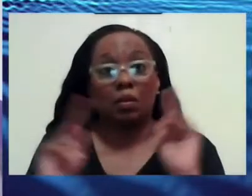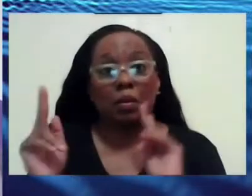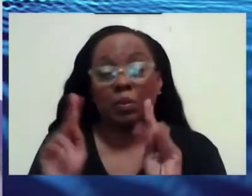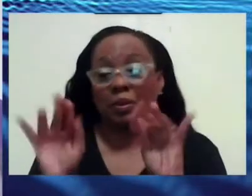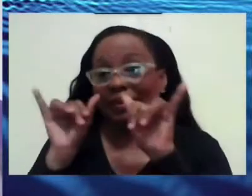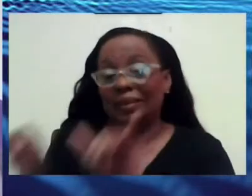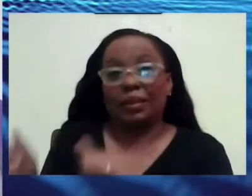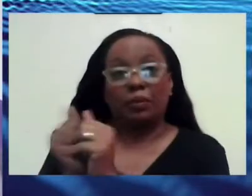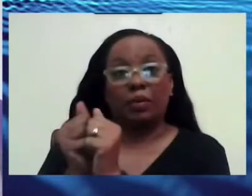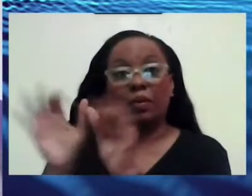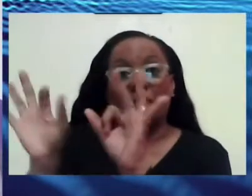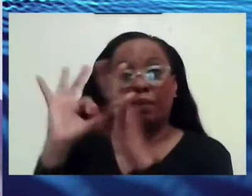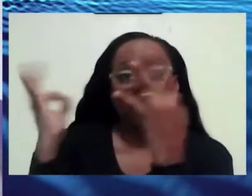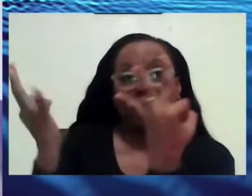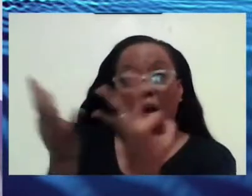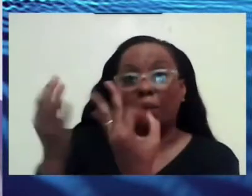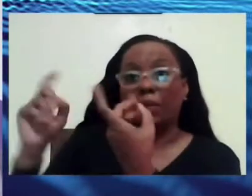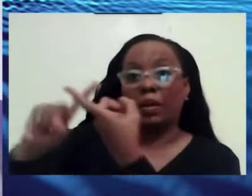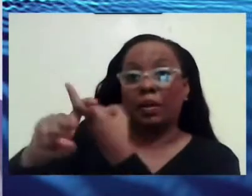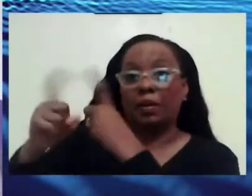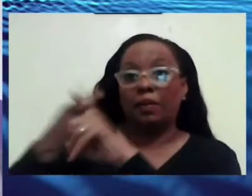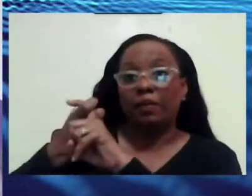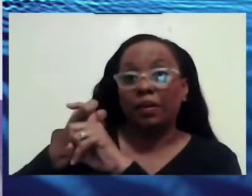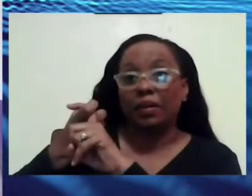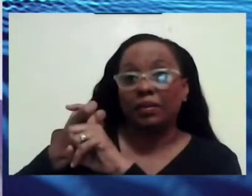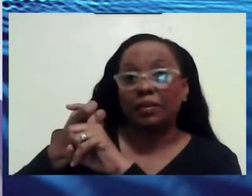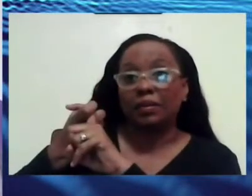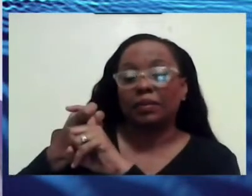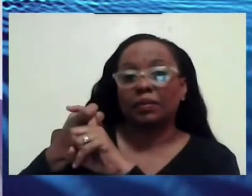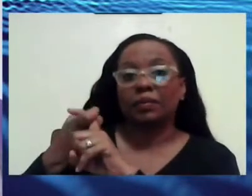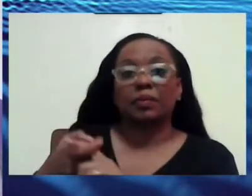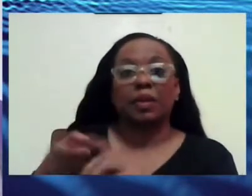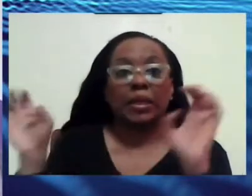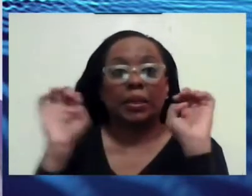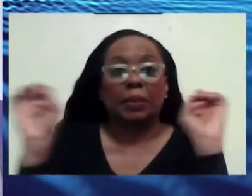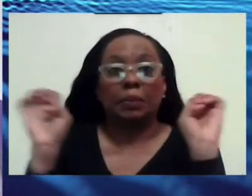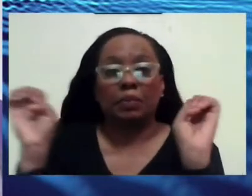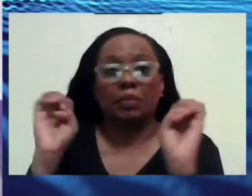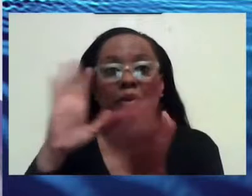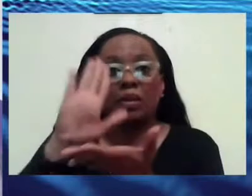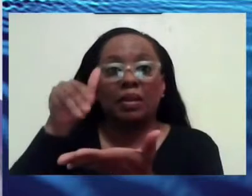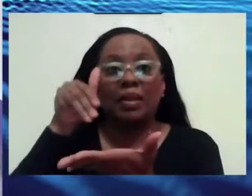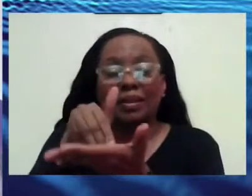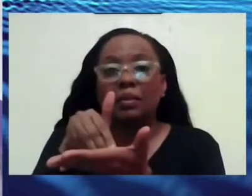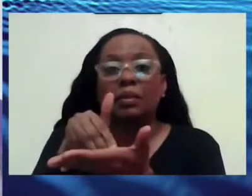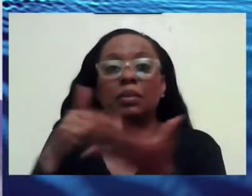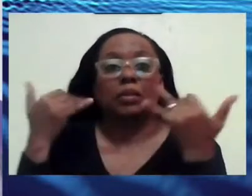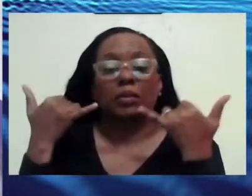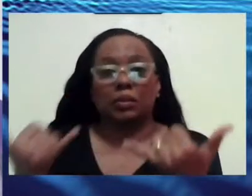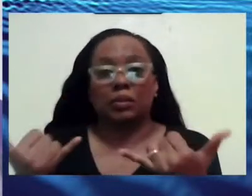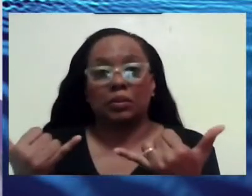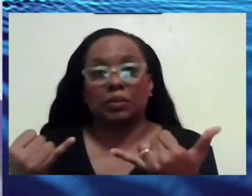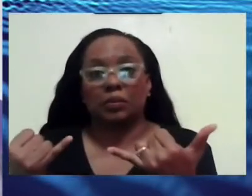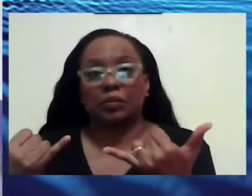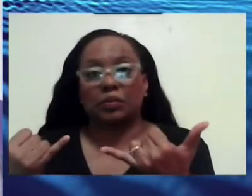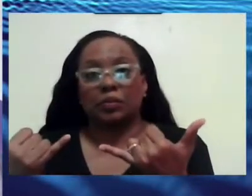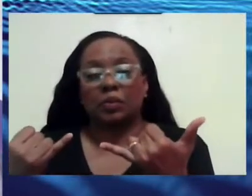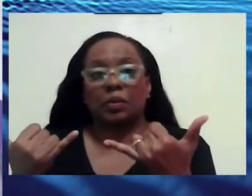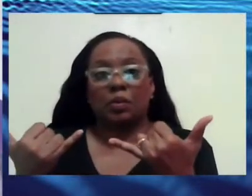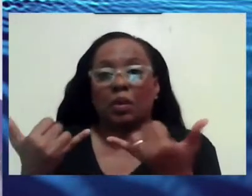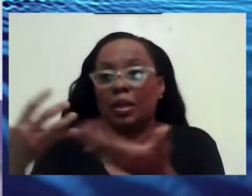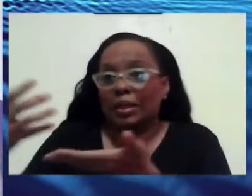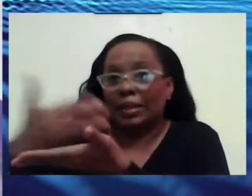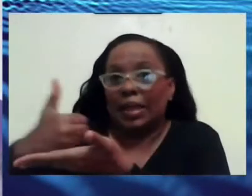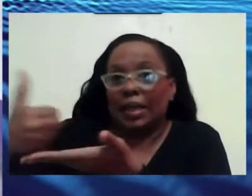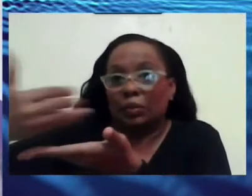and family, and the Emergency Operations Center is in the process of collating the